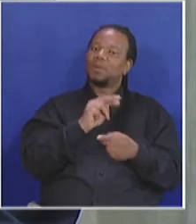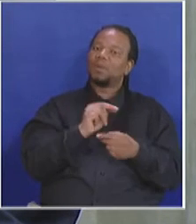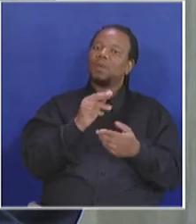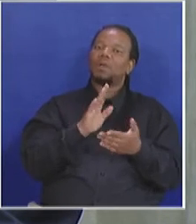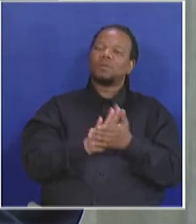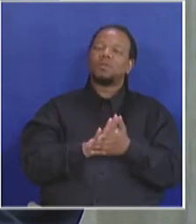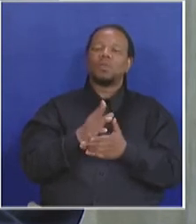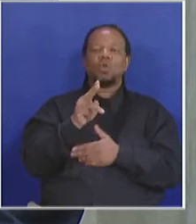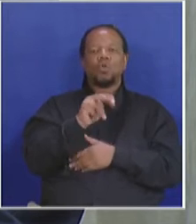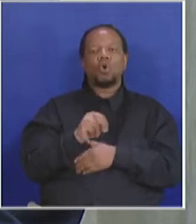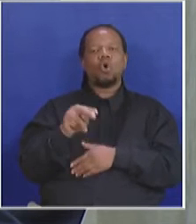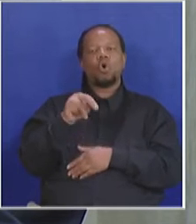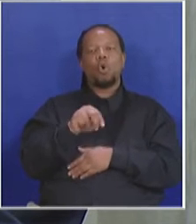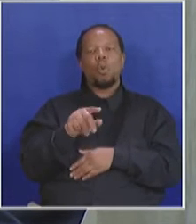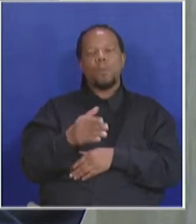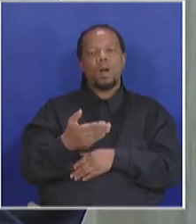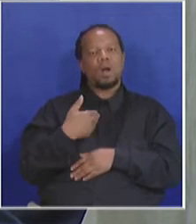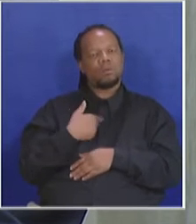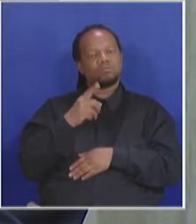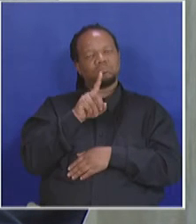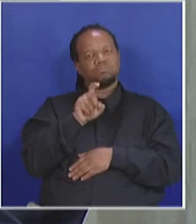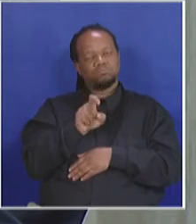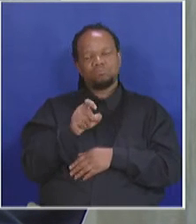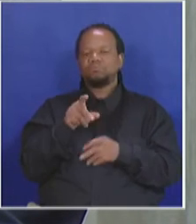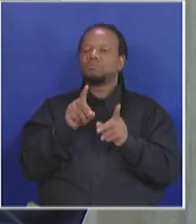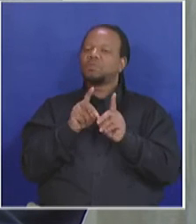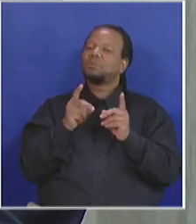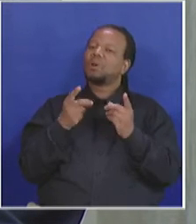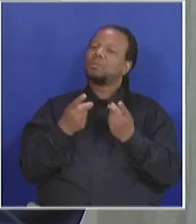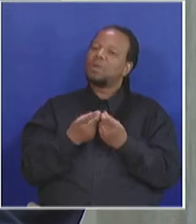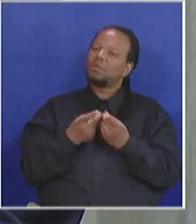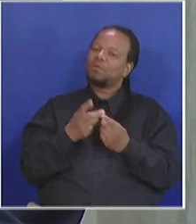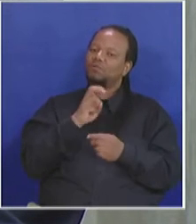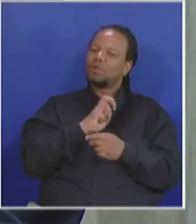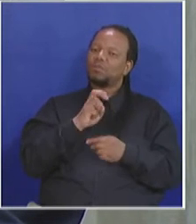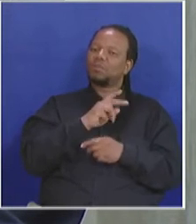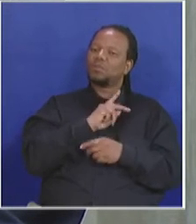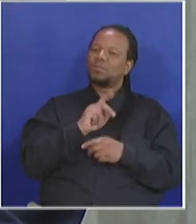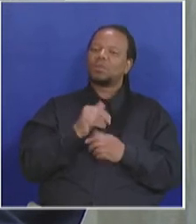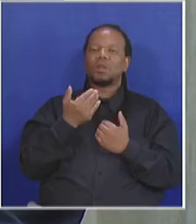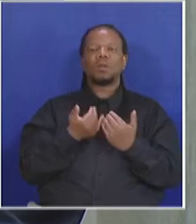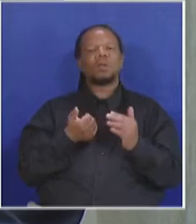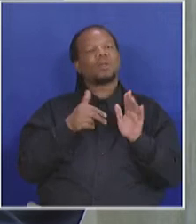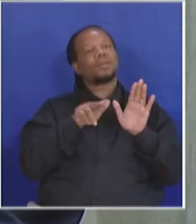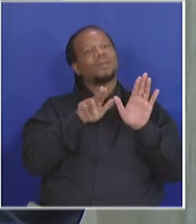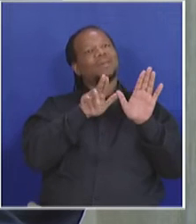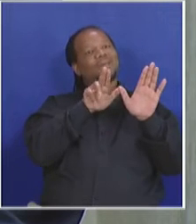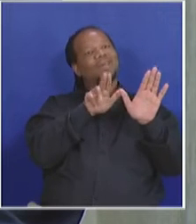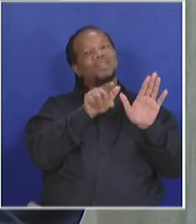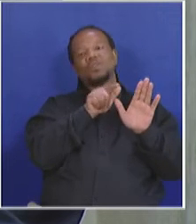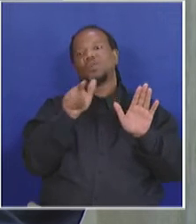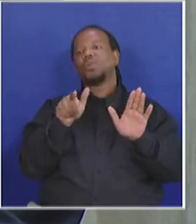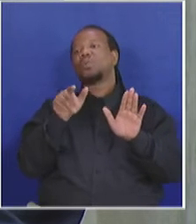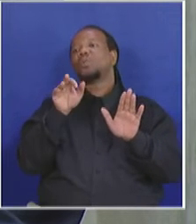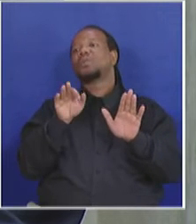From the questions asked, it appeared that the Department of Transport KZN is spending between 8 to 13 million per